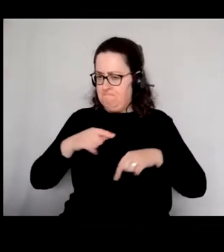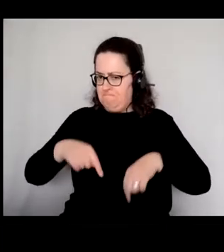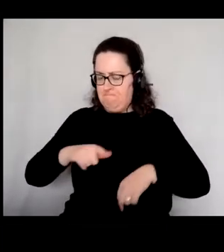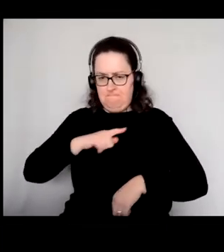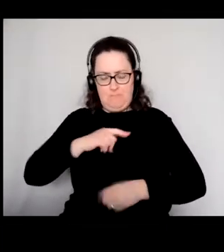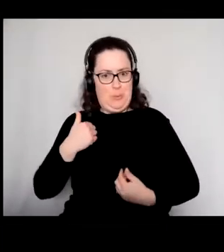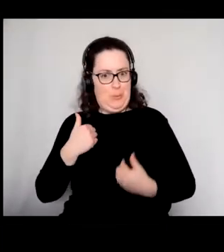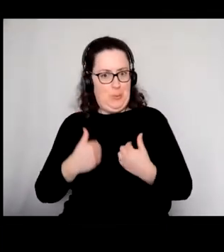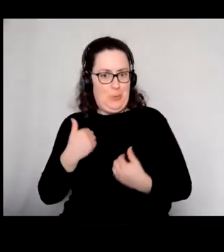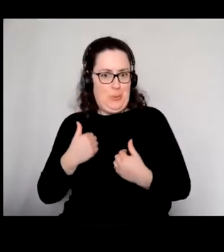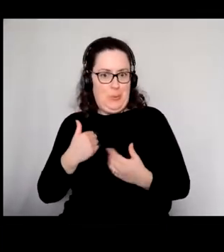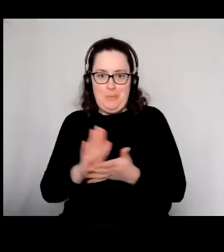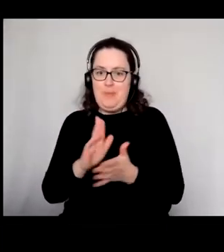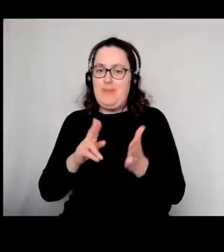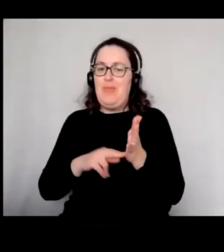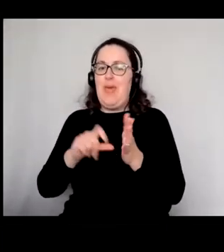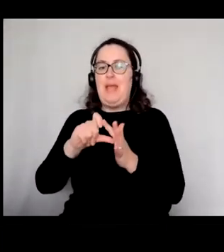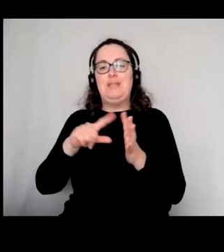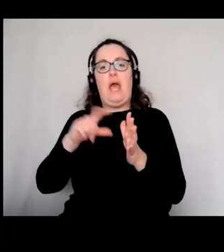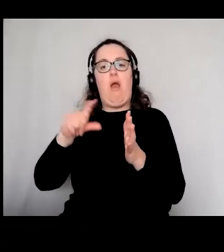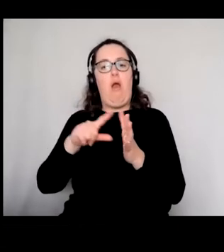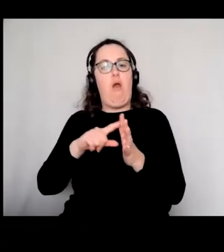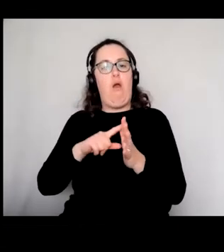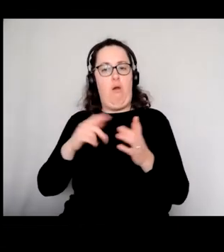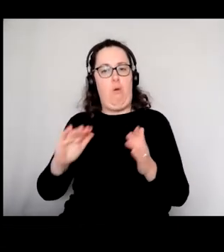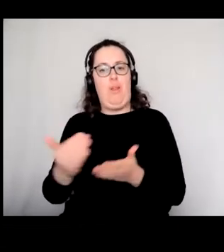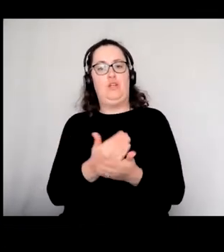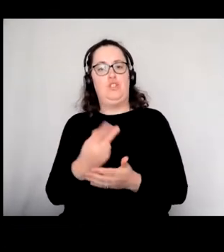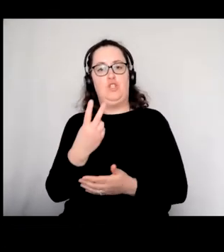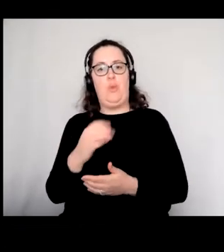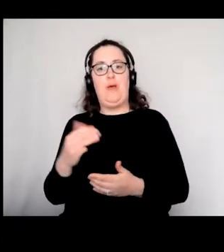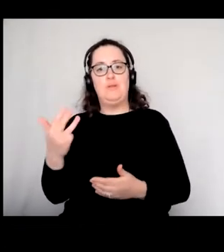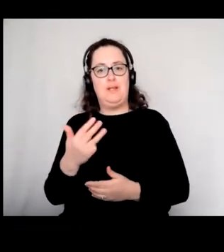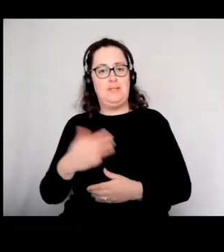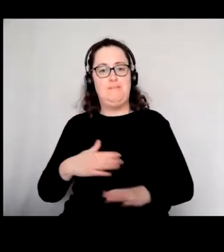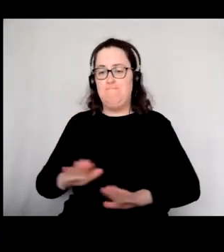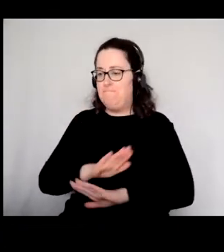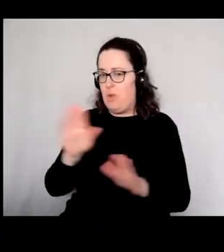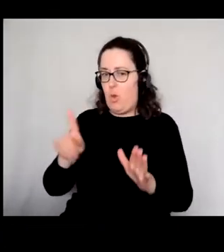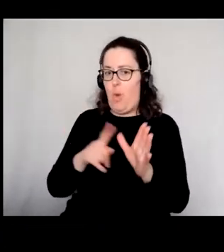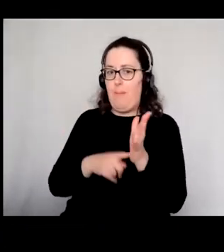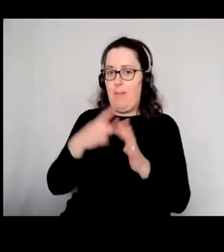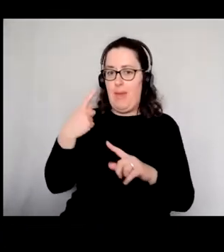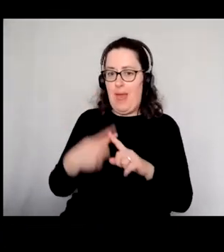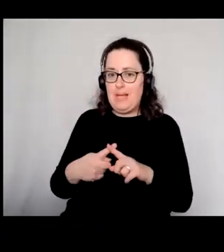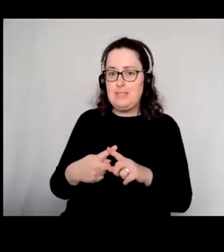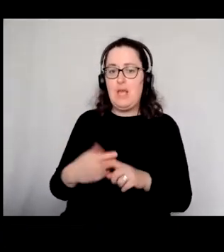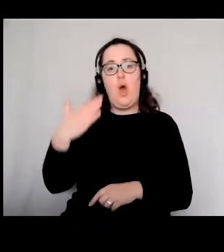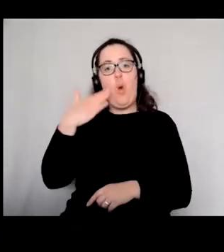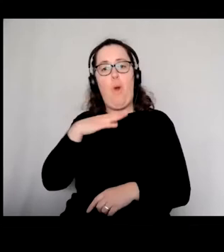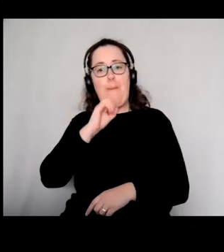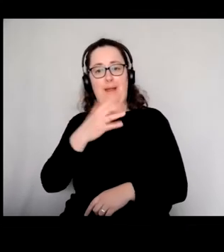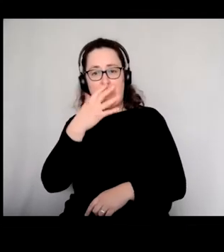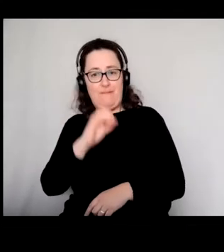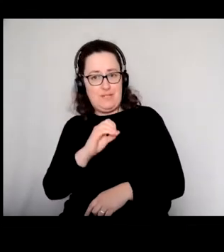and excited to work with the NDACA collection in 2019. Hi, I'm Alex. I'm a white man in his 50s who wears